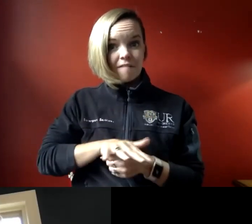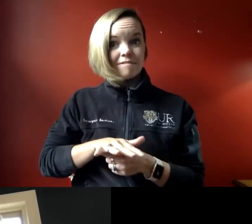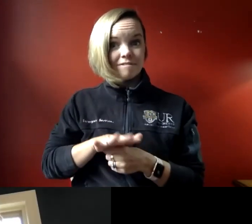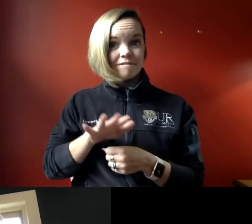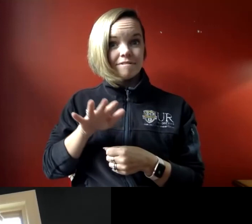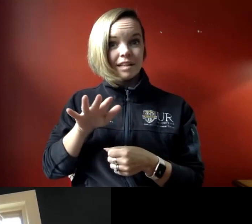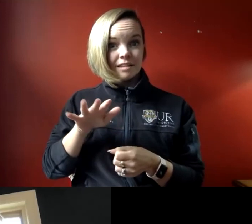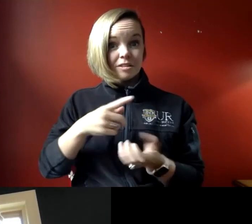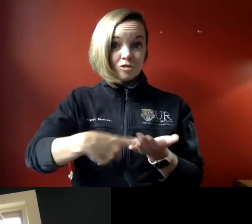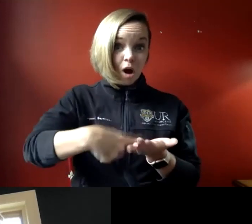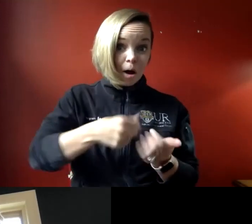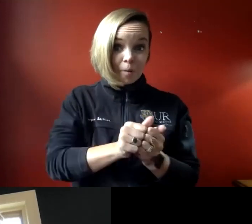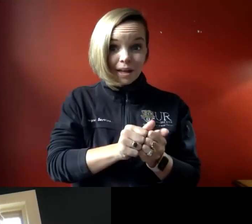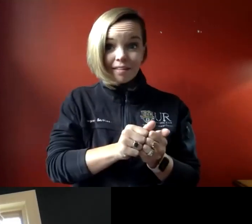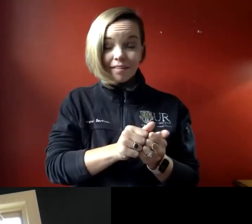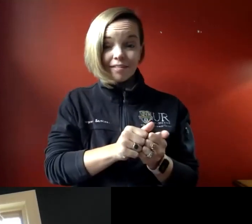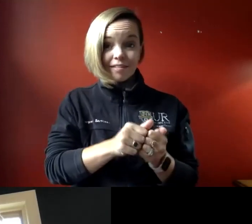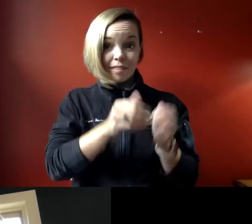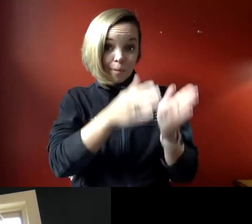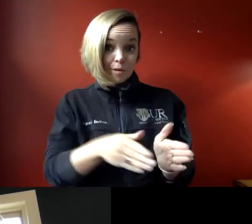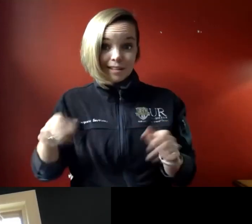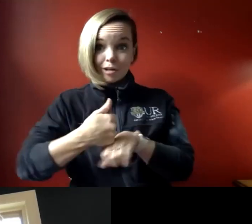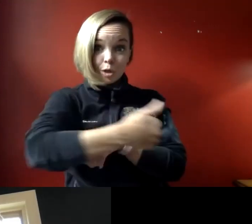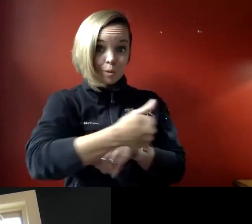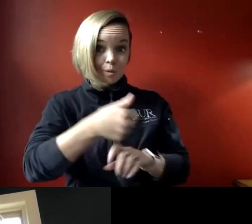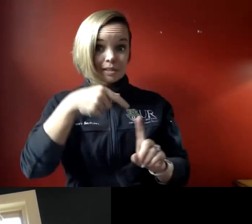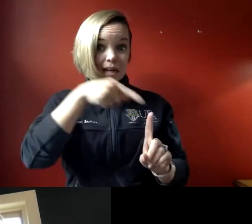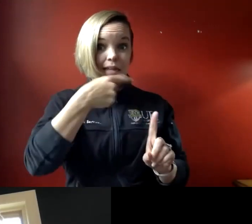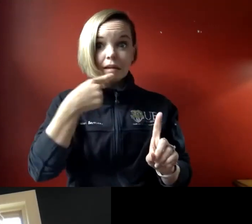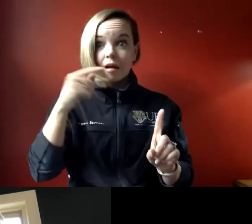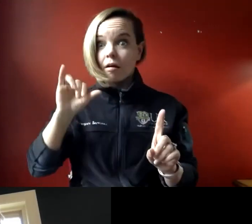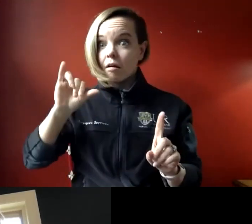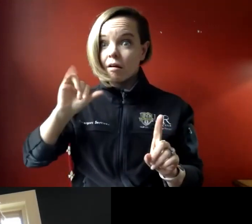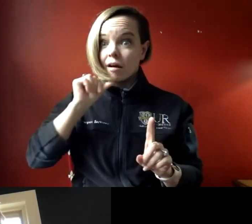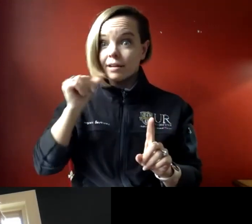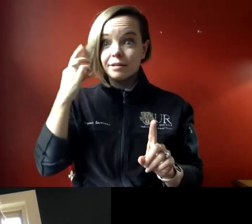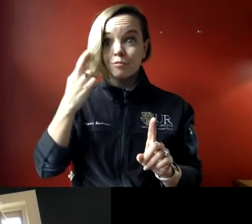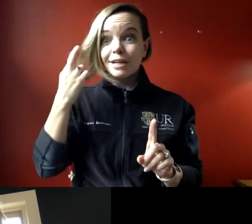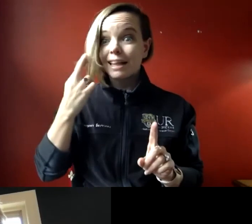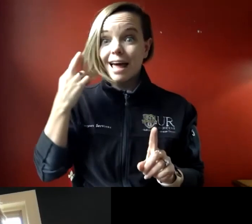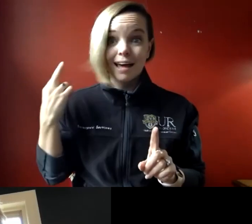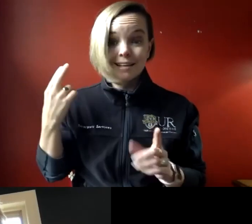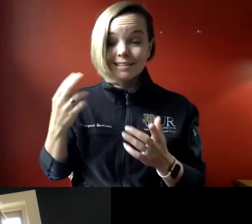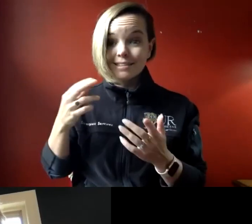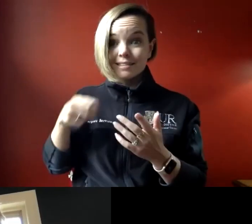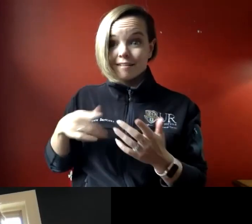the alleged perpetrator, you know, and he says, I didn't realize it would come across that way. Or he'll